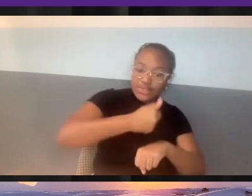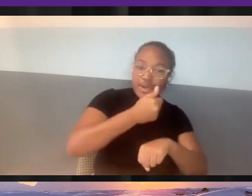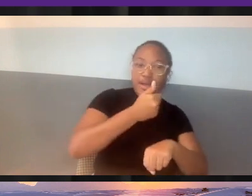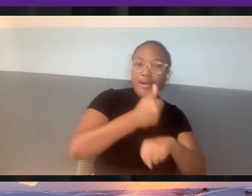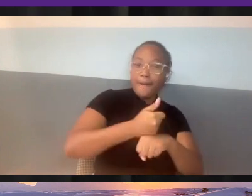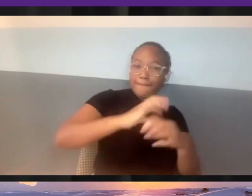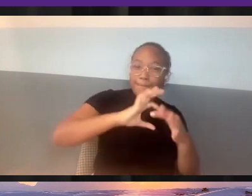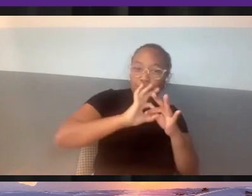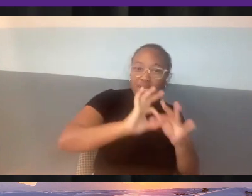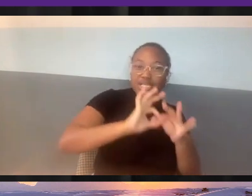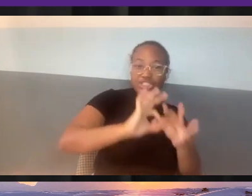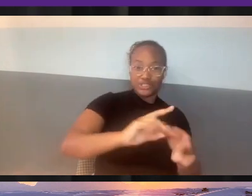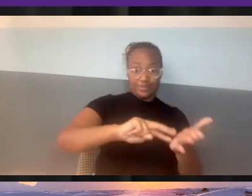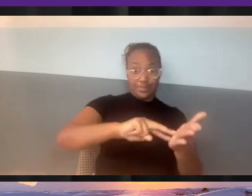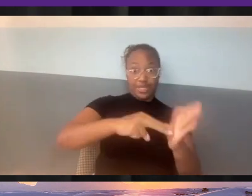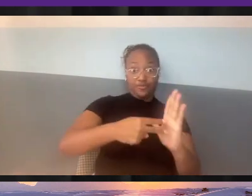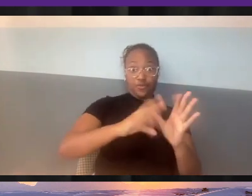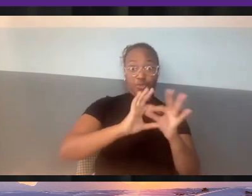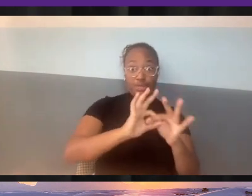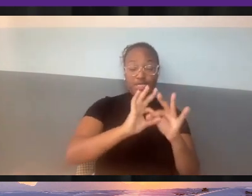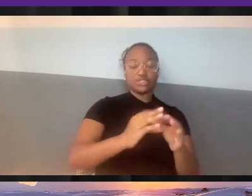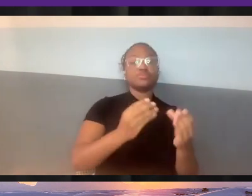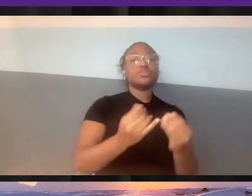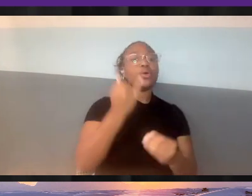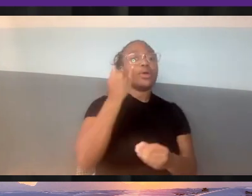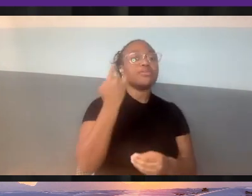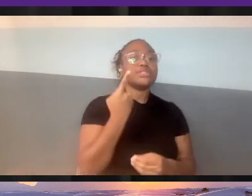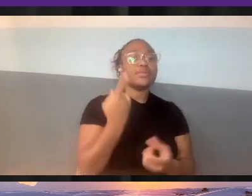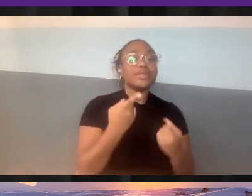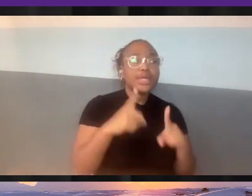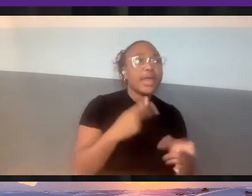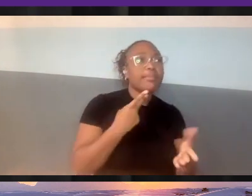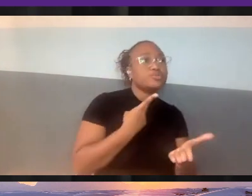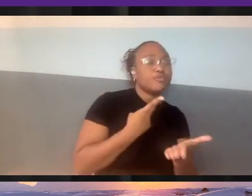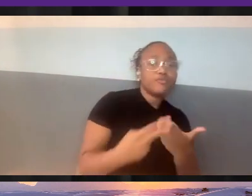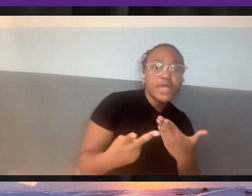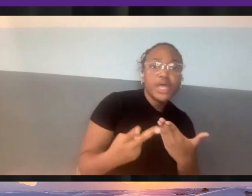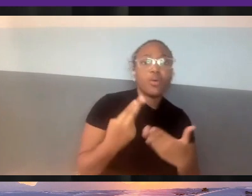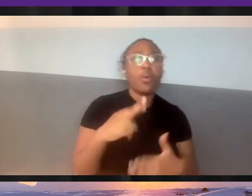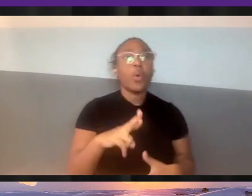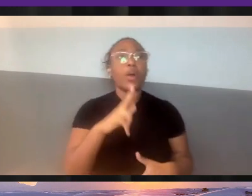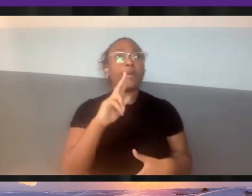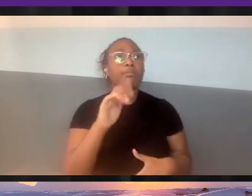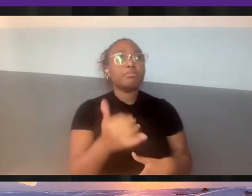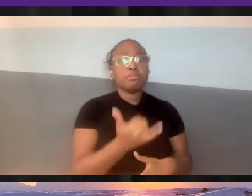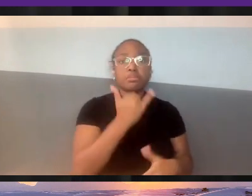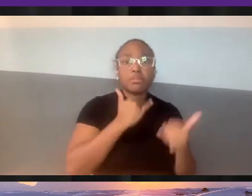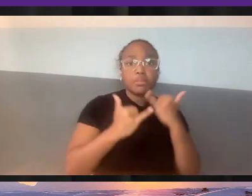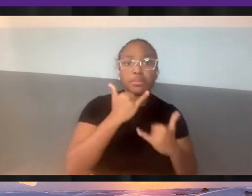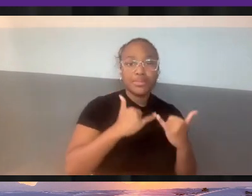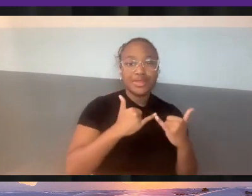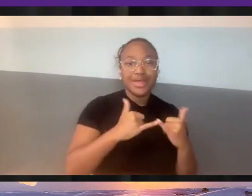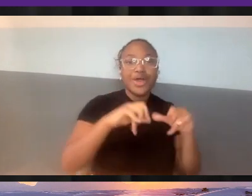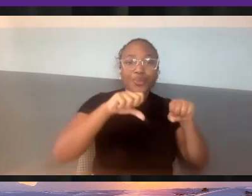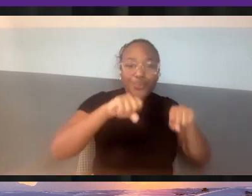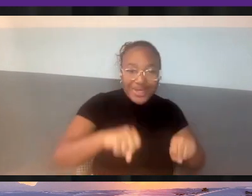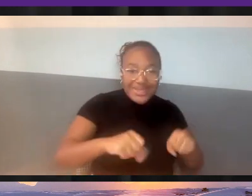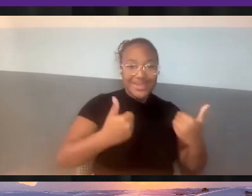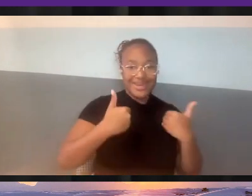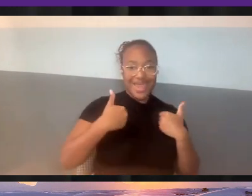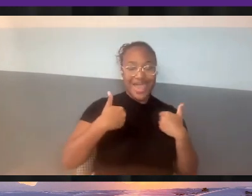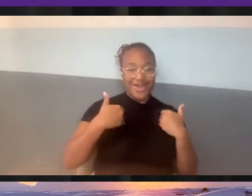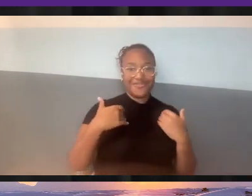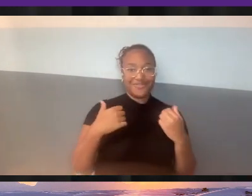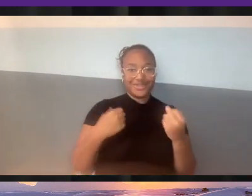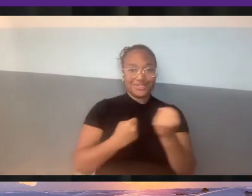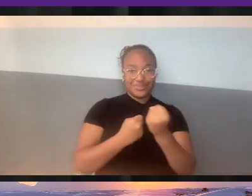we fail or make a mistake, we have something to fall back on. And then the other piece that you're mentioning is, you know, we don't have the privilege of pessimism, right? We don't